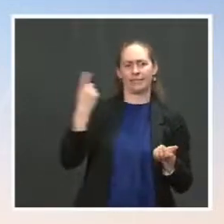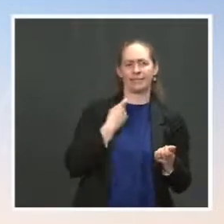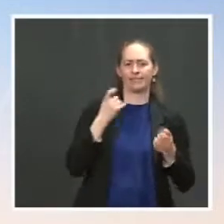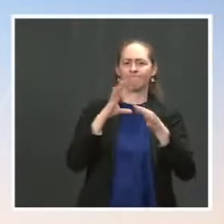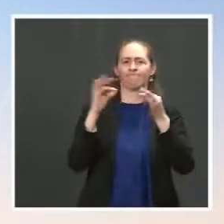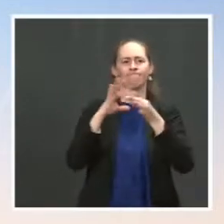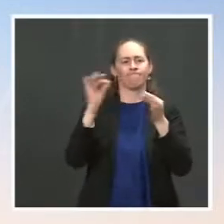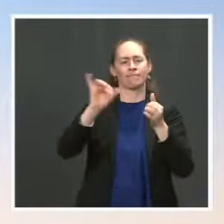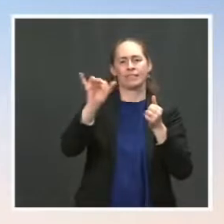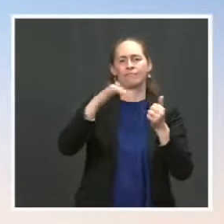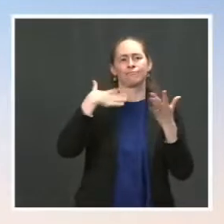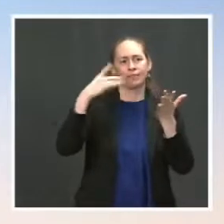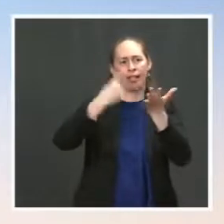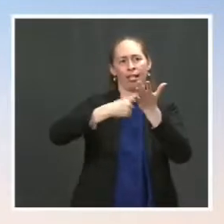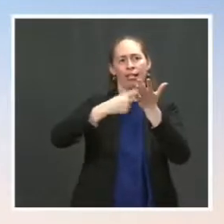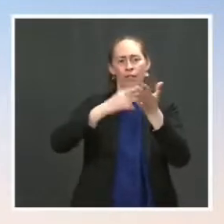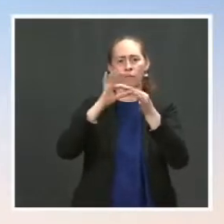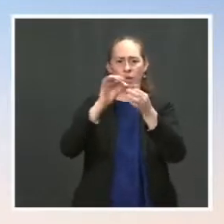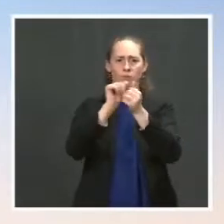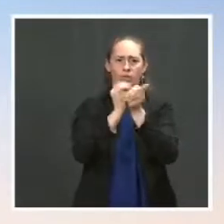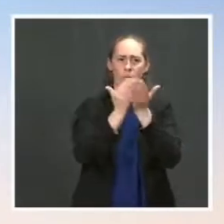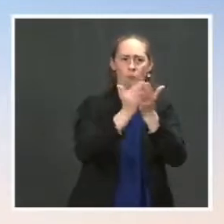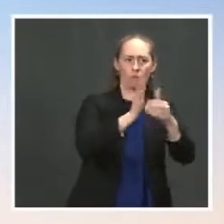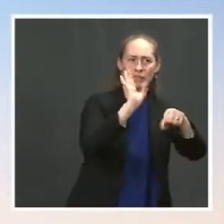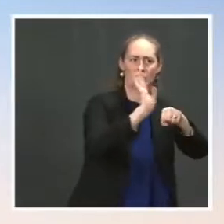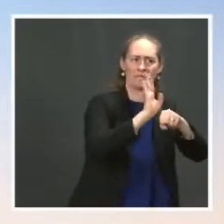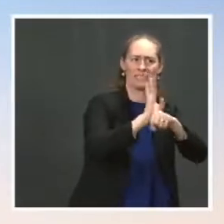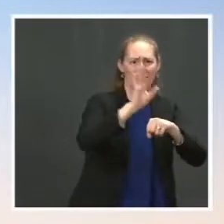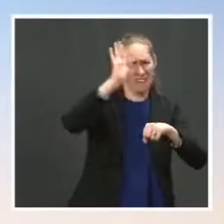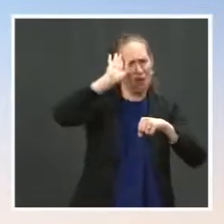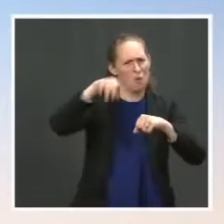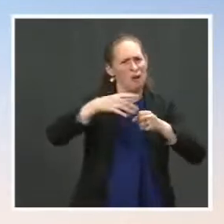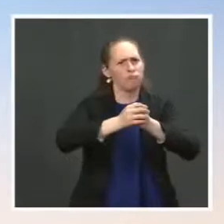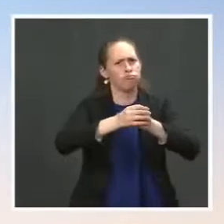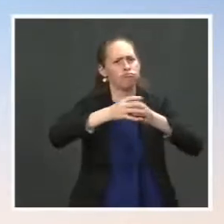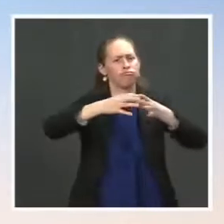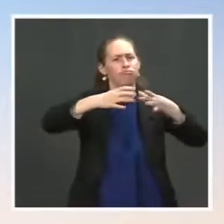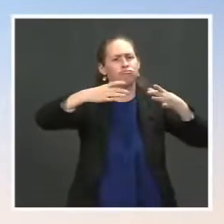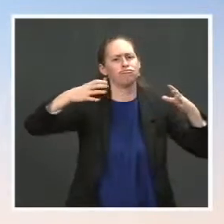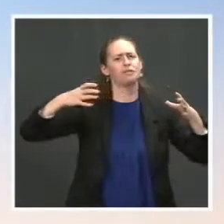certainly an industry that we want to thrive, and we just want to ensure it is.